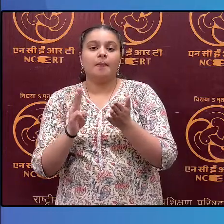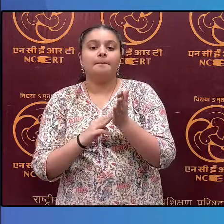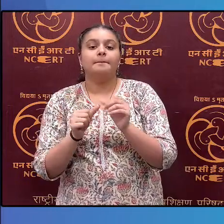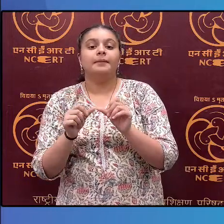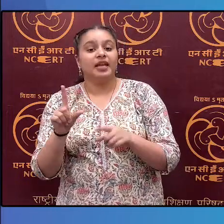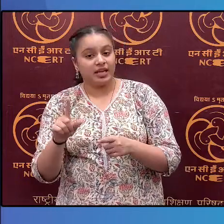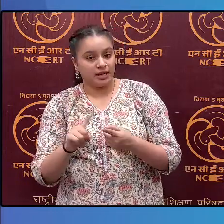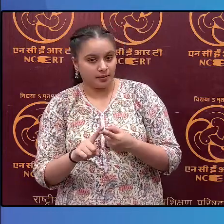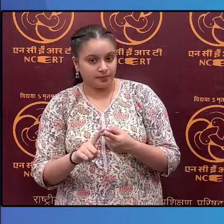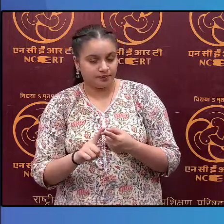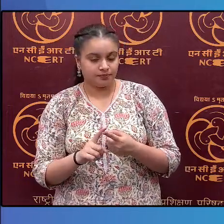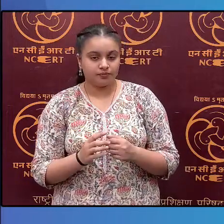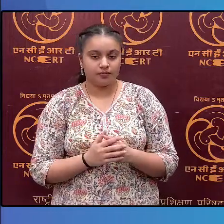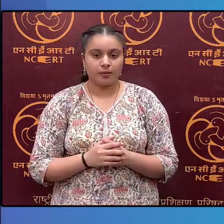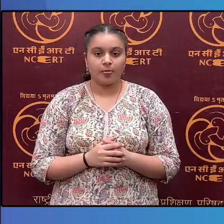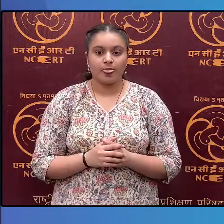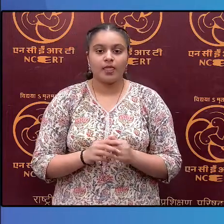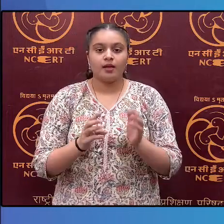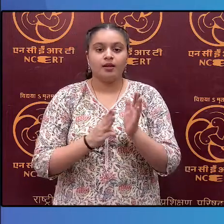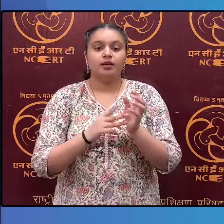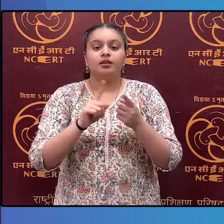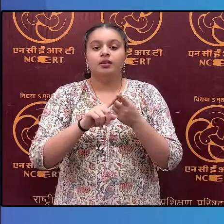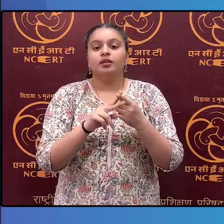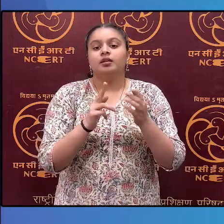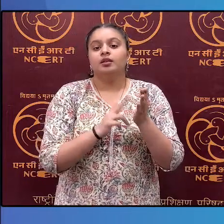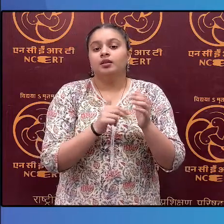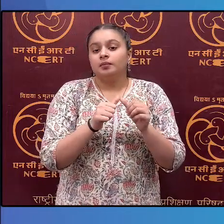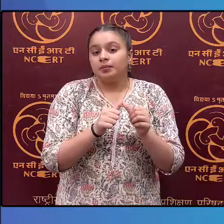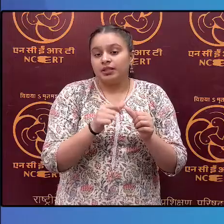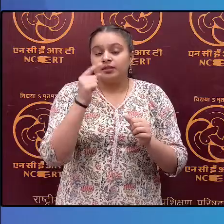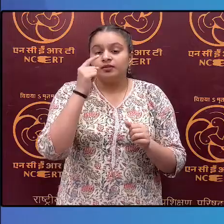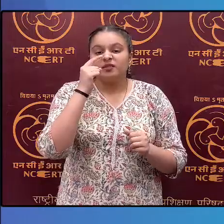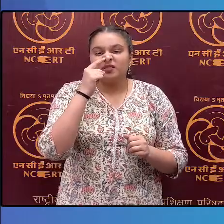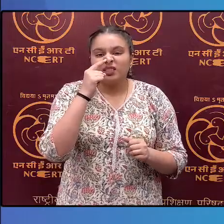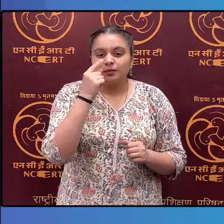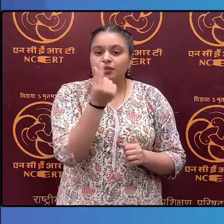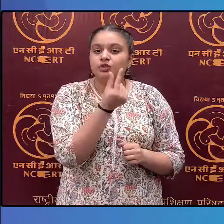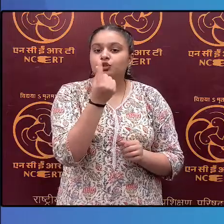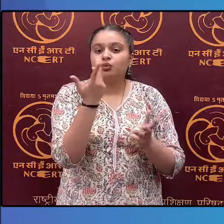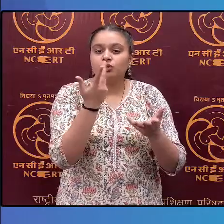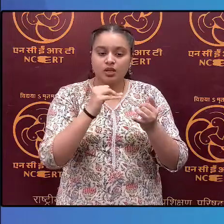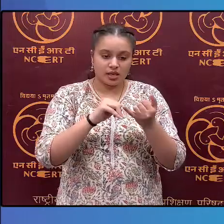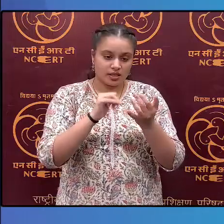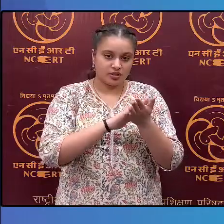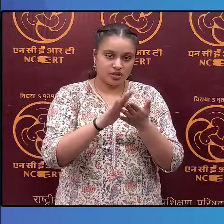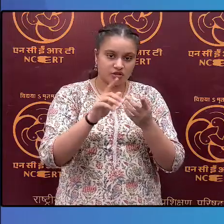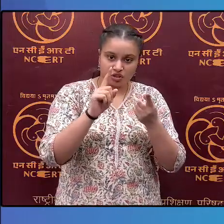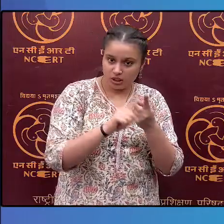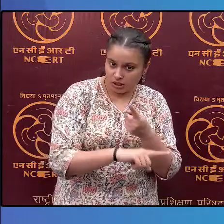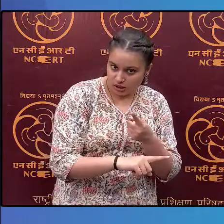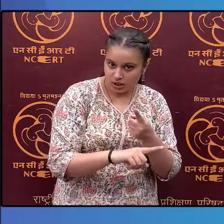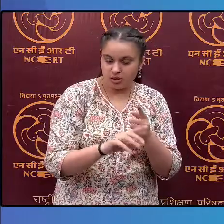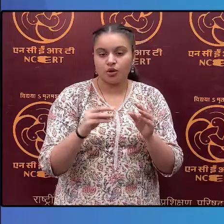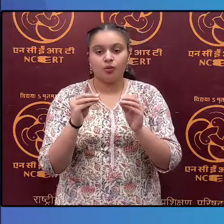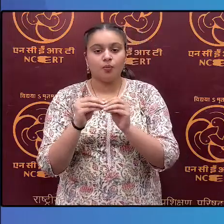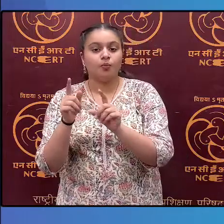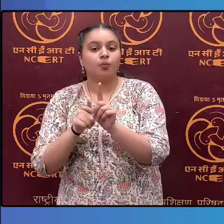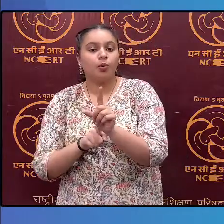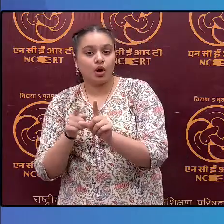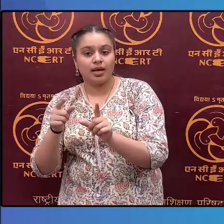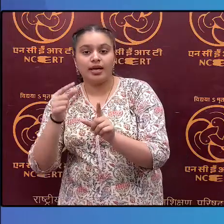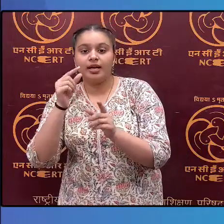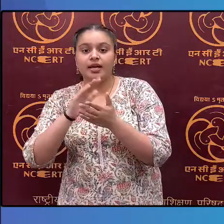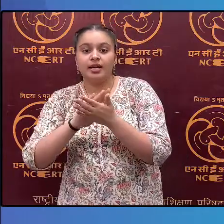because Meena is female, that's why we used she. Yes, absolutely. And the boy is because he is a male, yes, that's why we